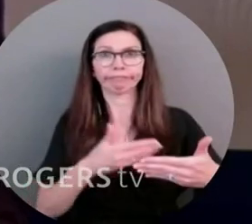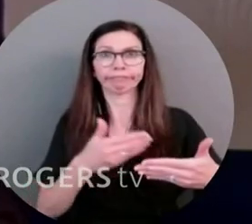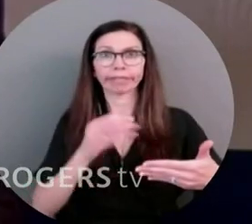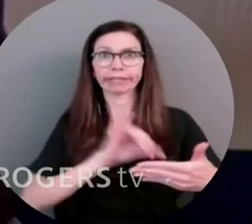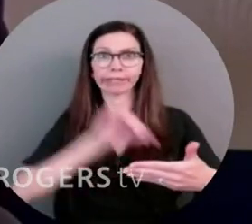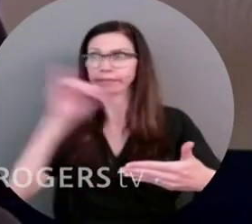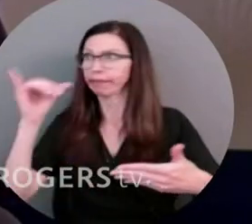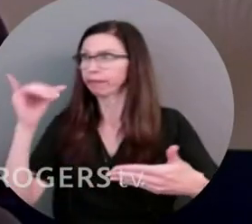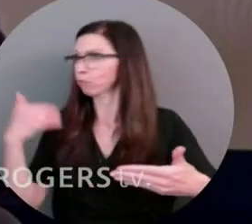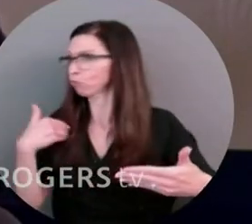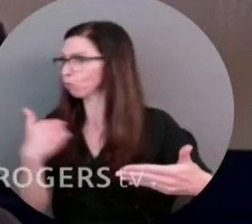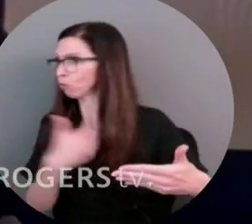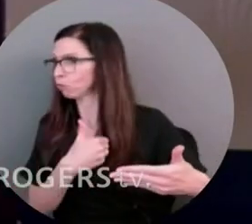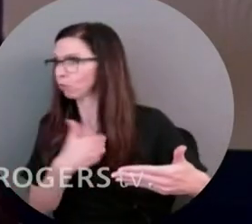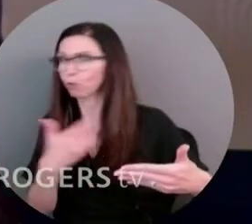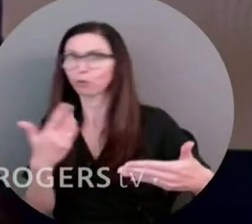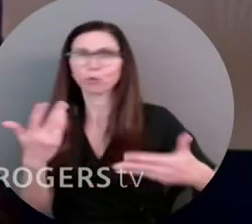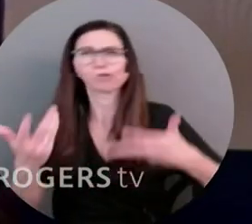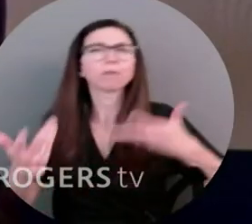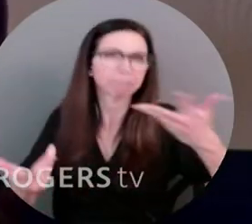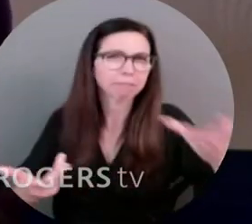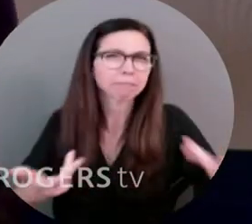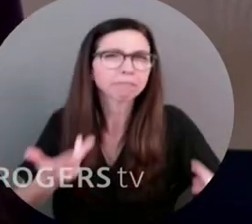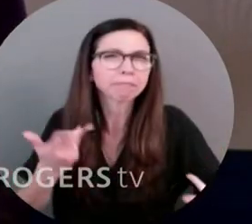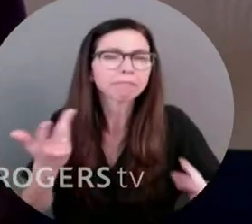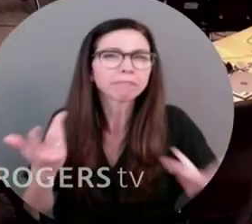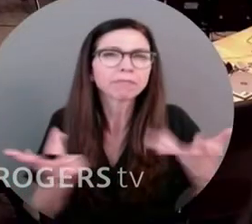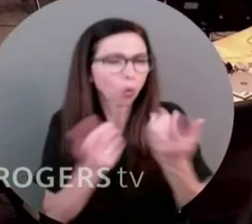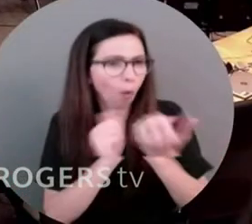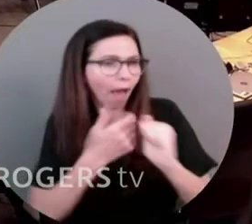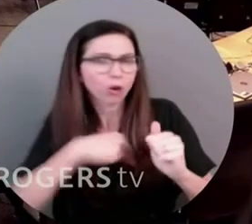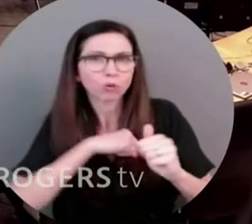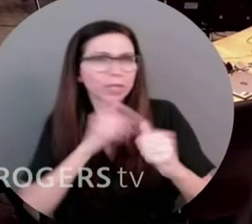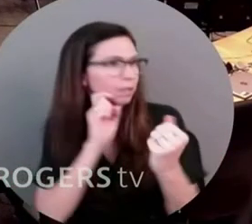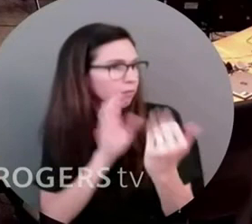many respects in terms of a big city versus smaller municipalities? Doctor?